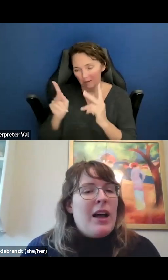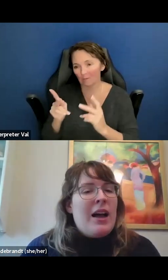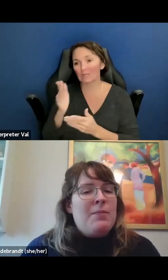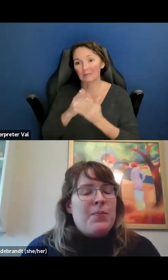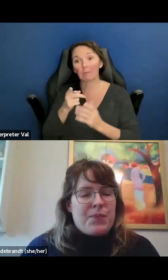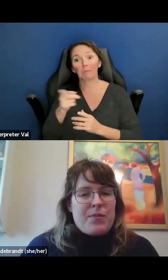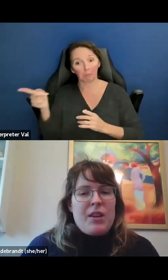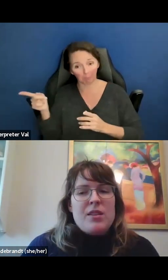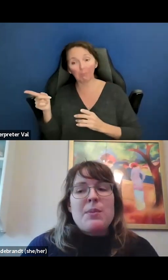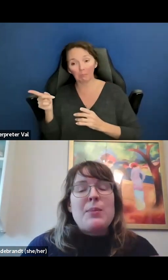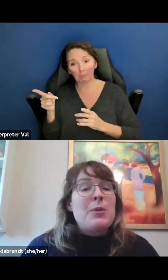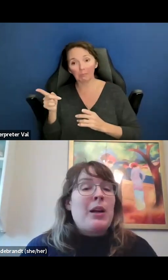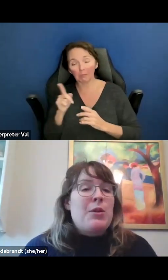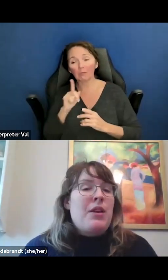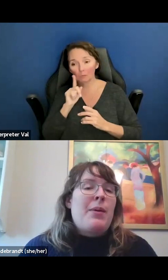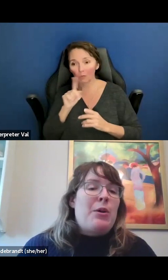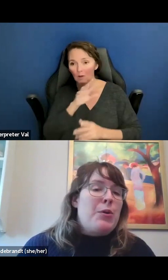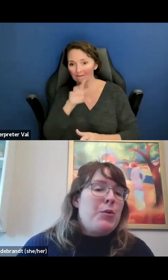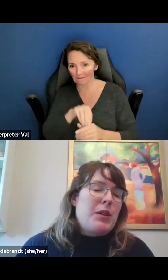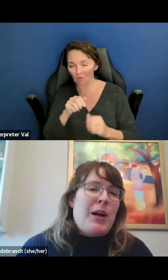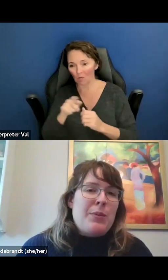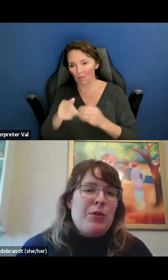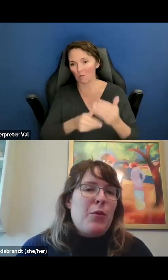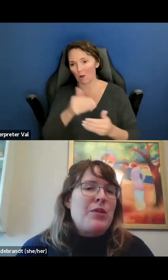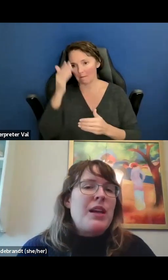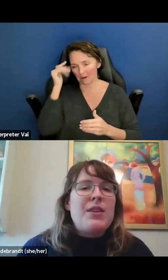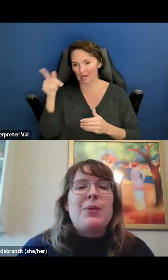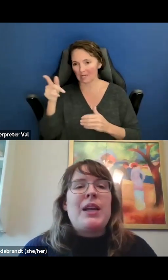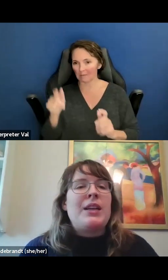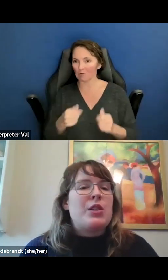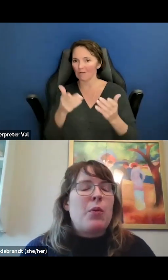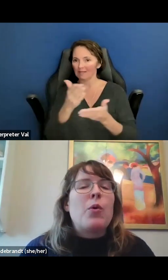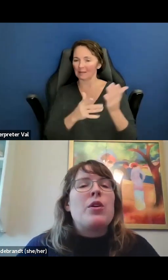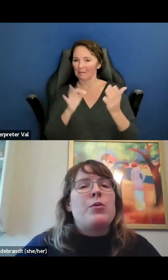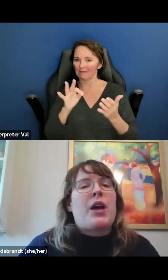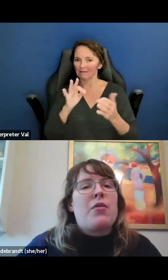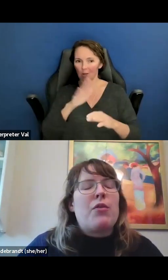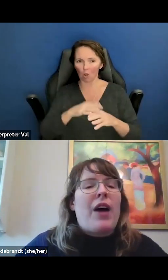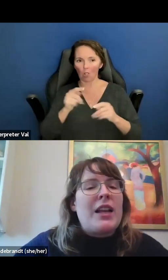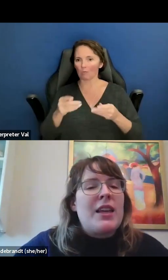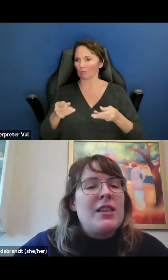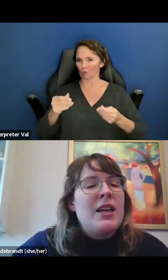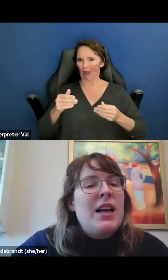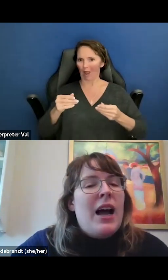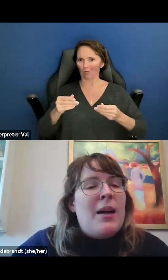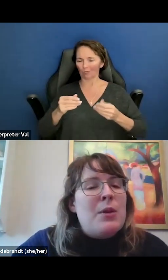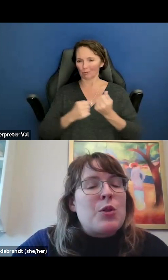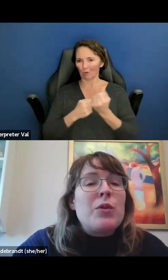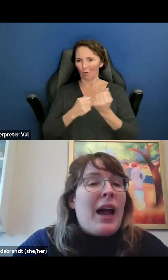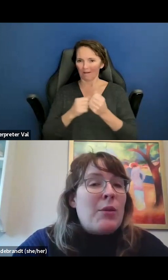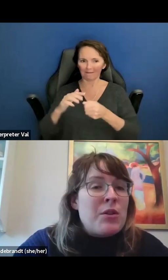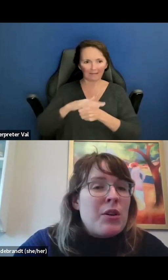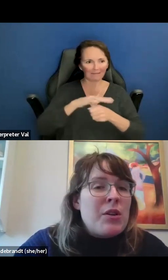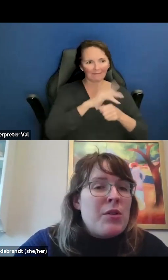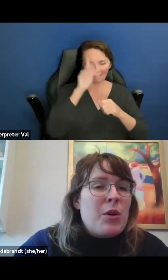people. Sometimes you might also think about who's responsible for safety planning, support, who's kind of providing this.